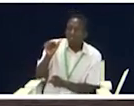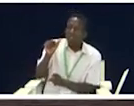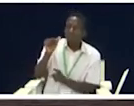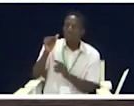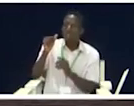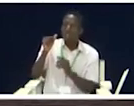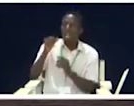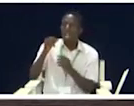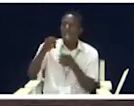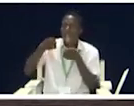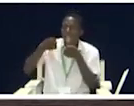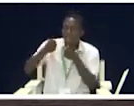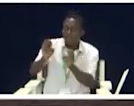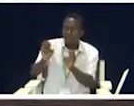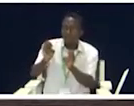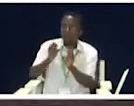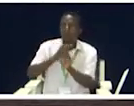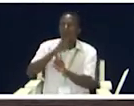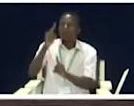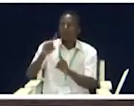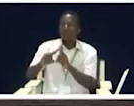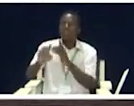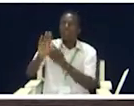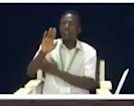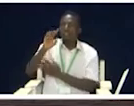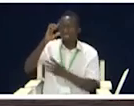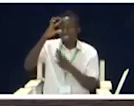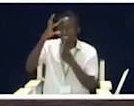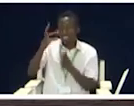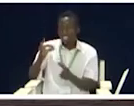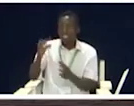little effort. When God decides to involve man,